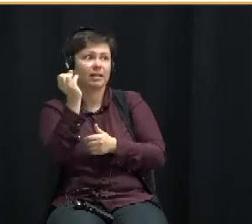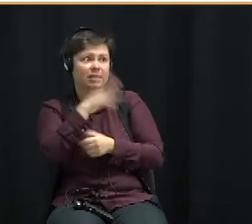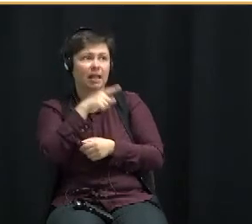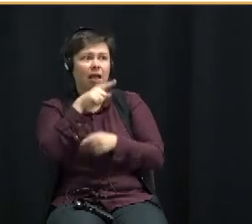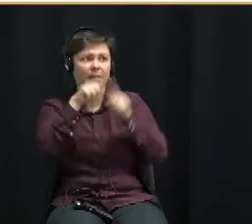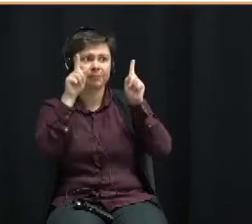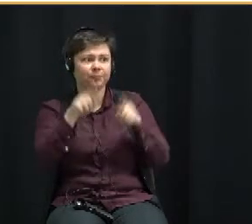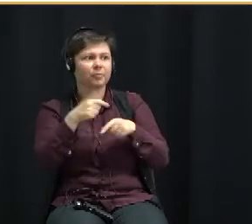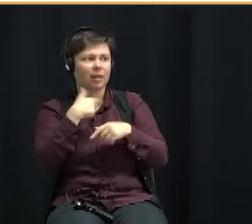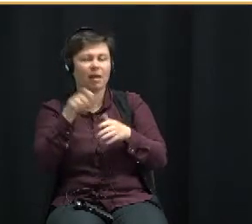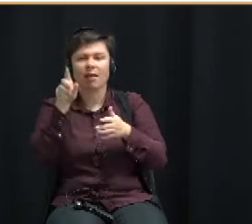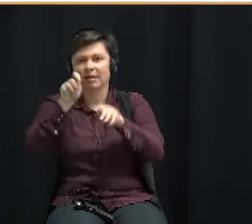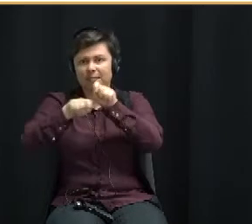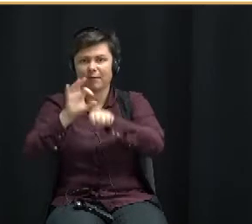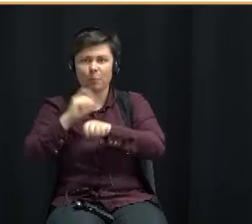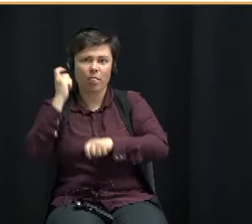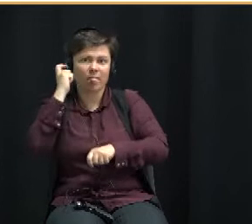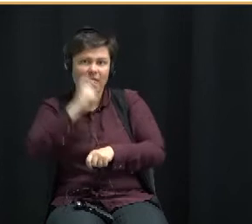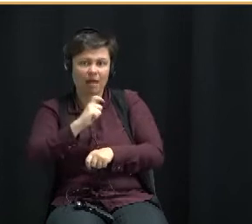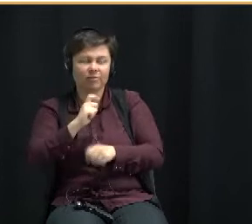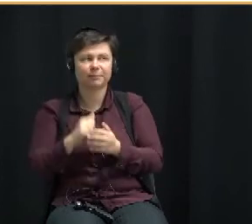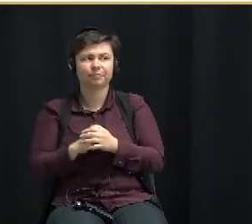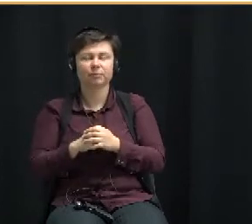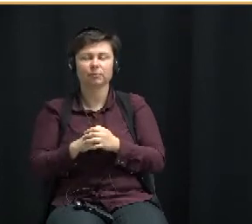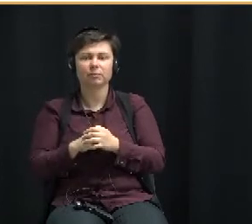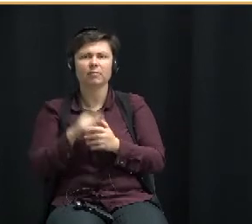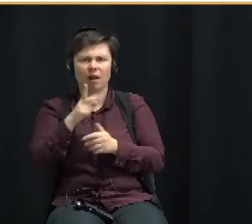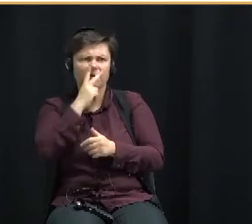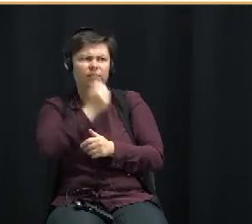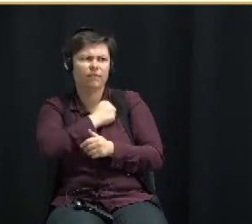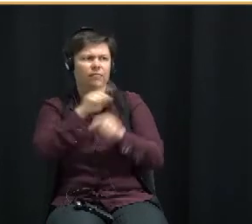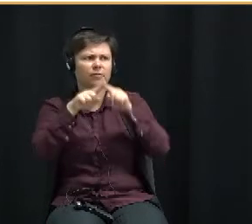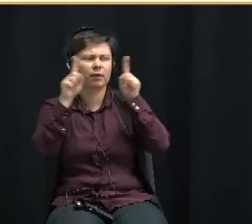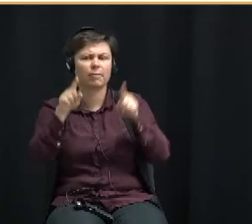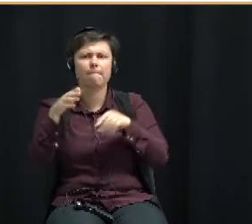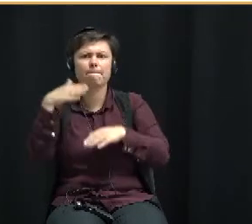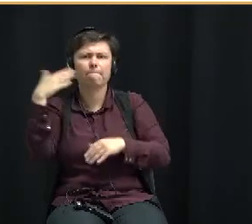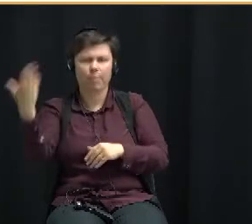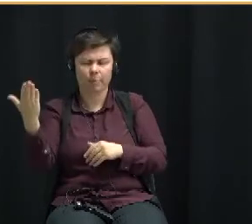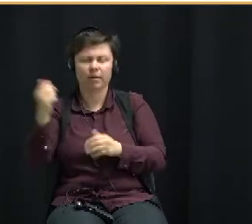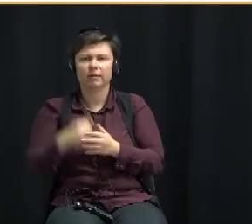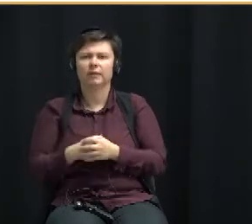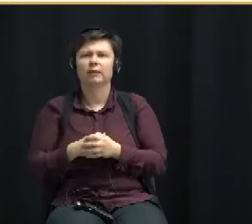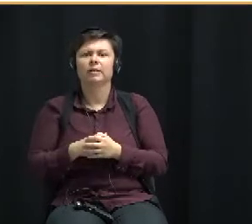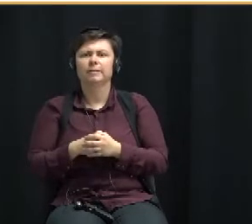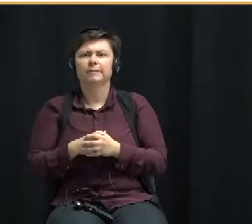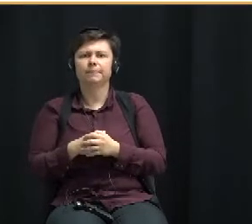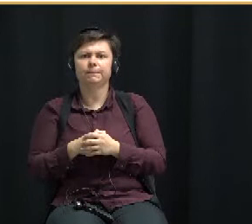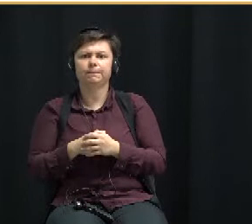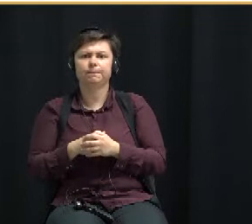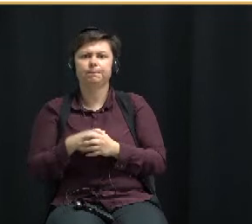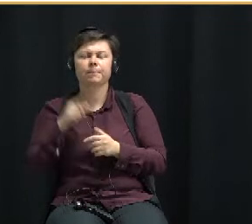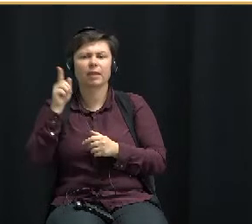and you can see that on the right-hand side of this slide, you can see the front page of